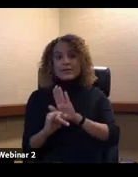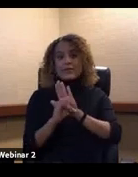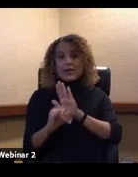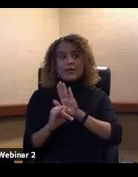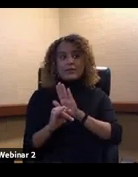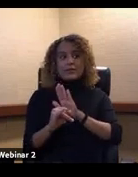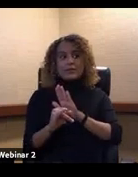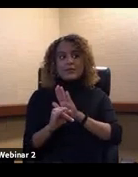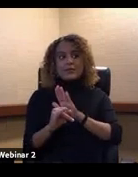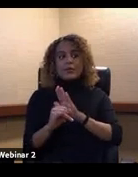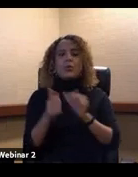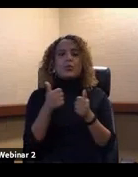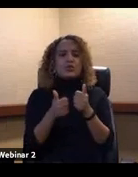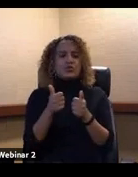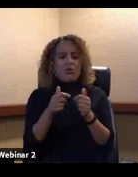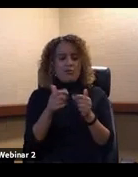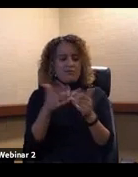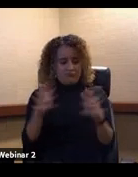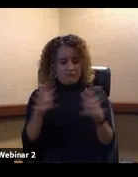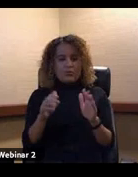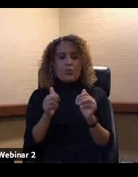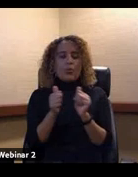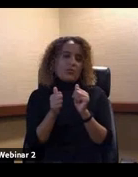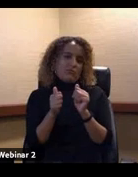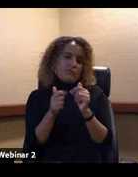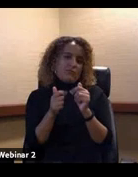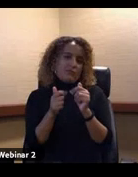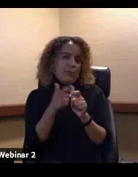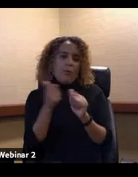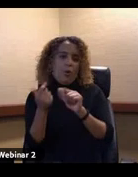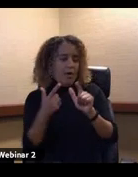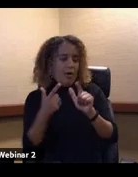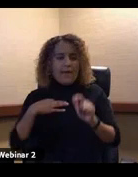in the summary data sheet, which are completed by all applicants.